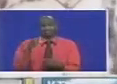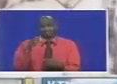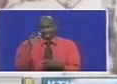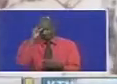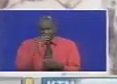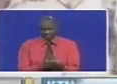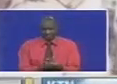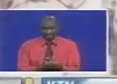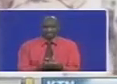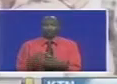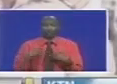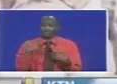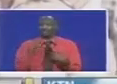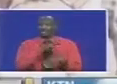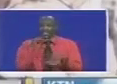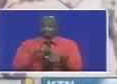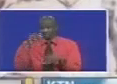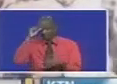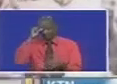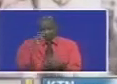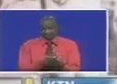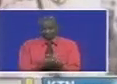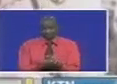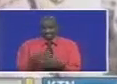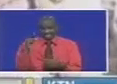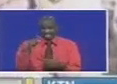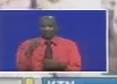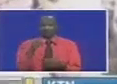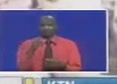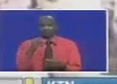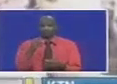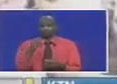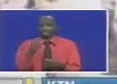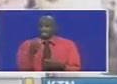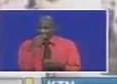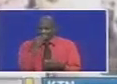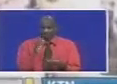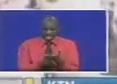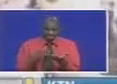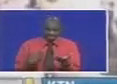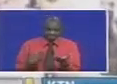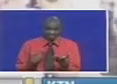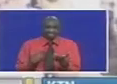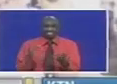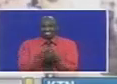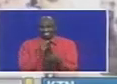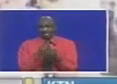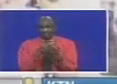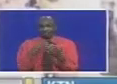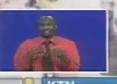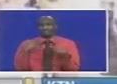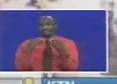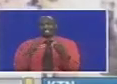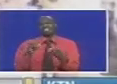appeal to the national government that the relief and the disaster money or funds must be retained at the national level.